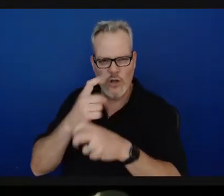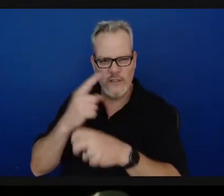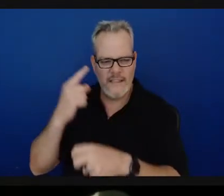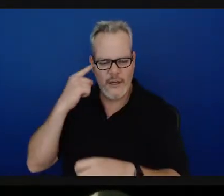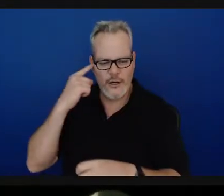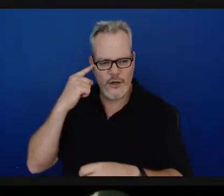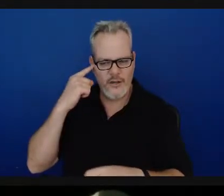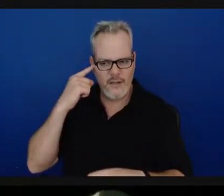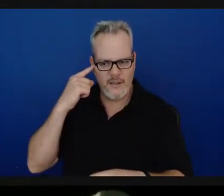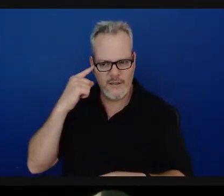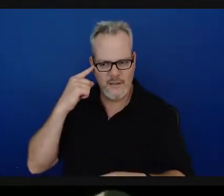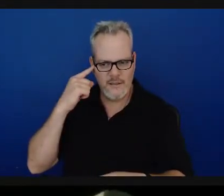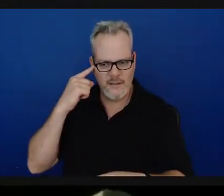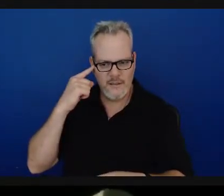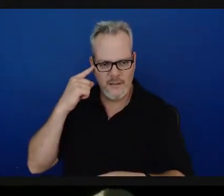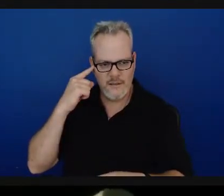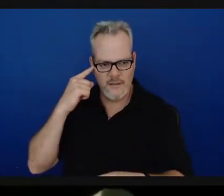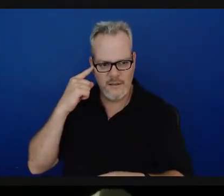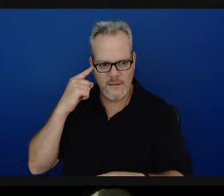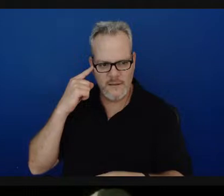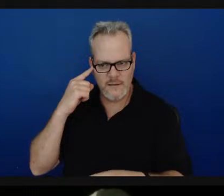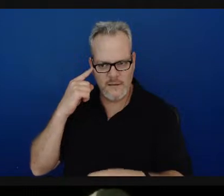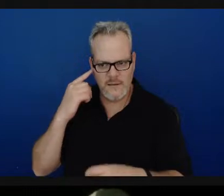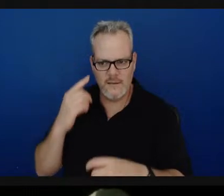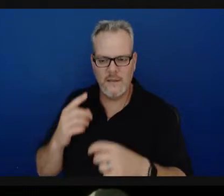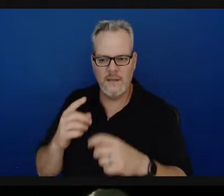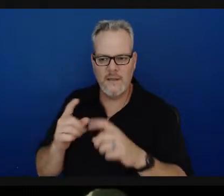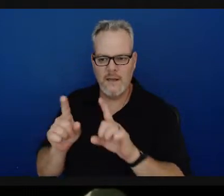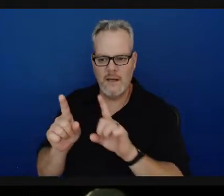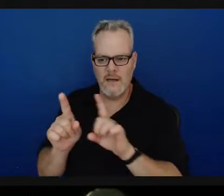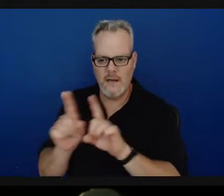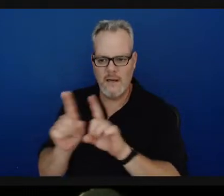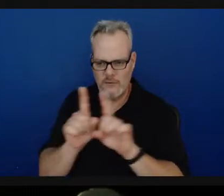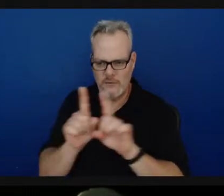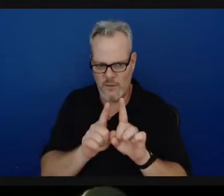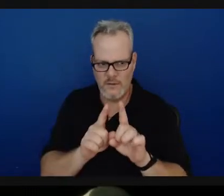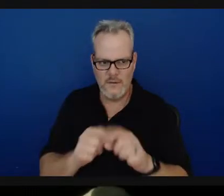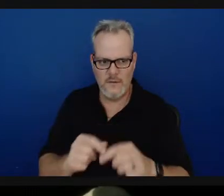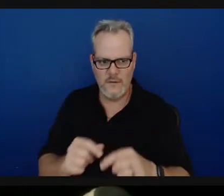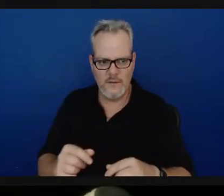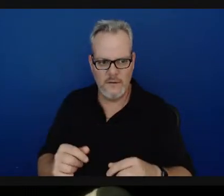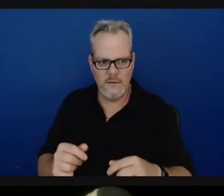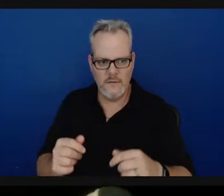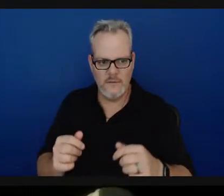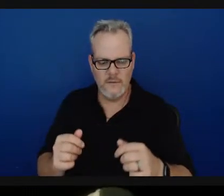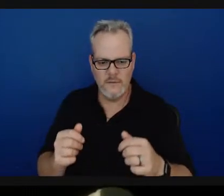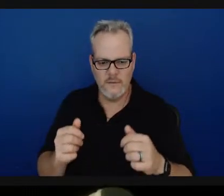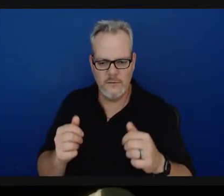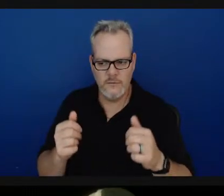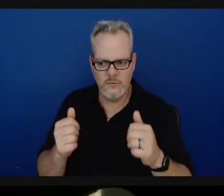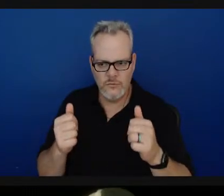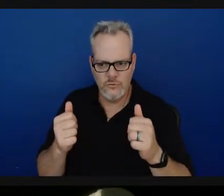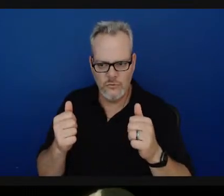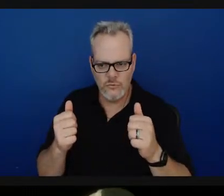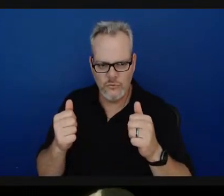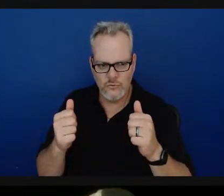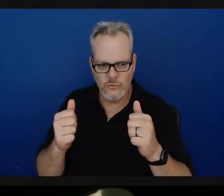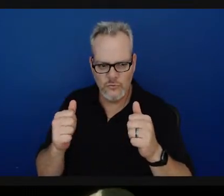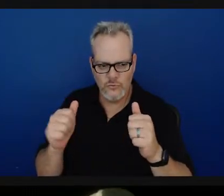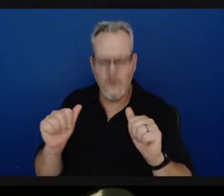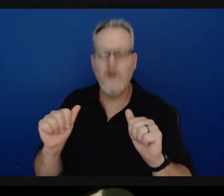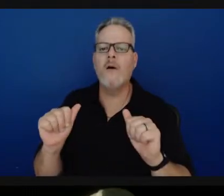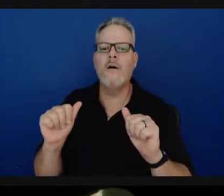fountains jetting as well. So maybe a little bit smaller than previous episodes, but still on the order of 100 feet or so. And you can see